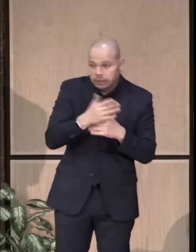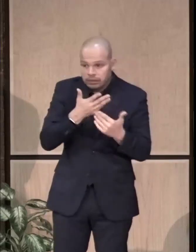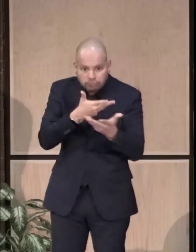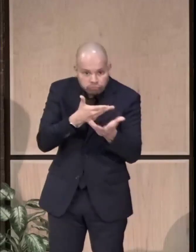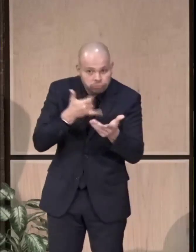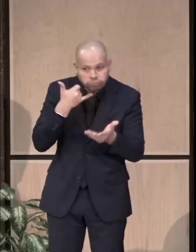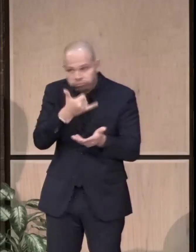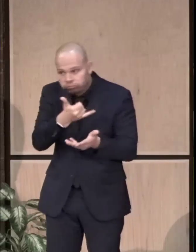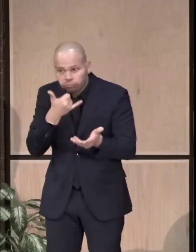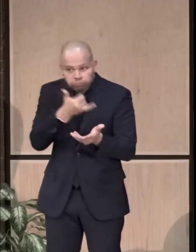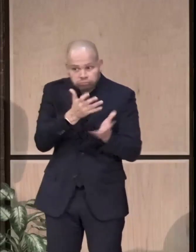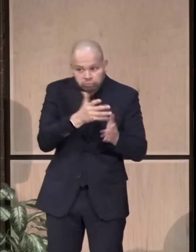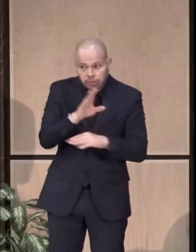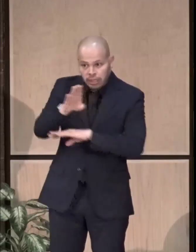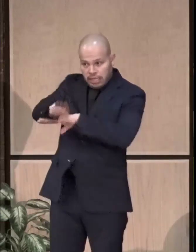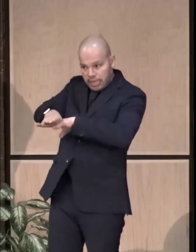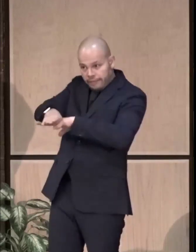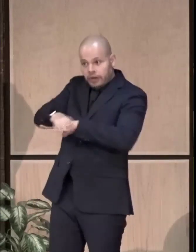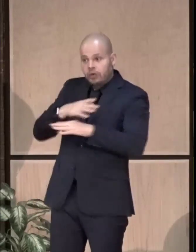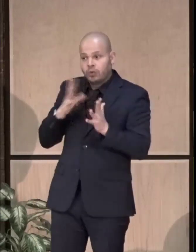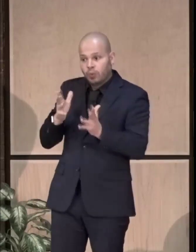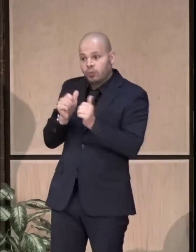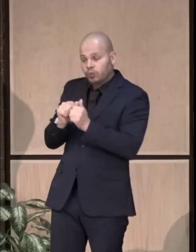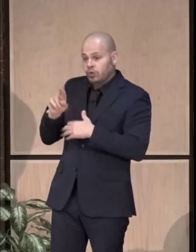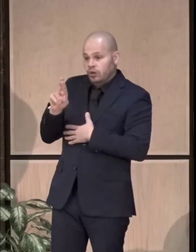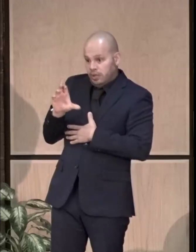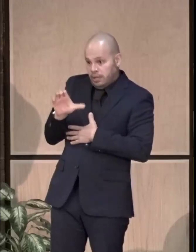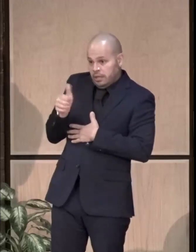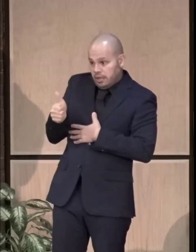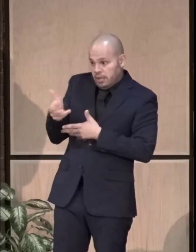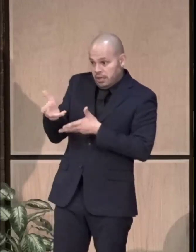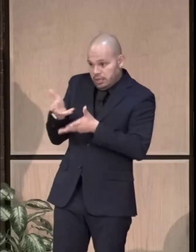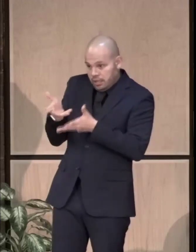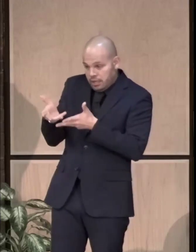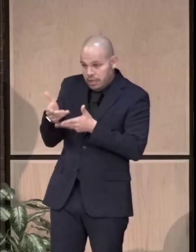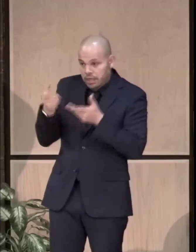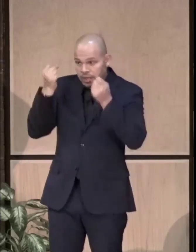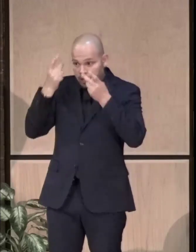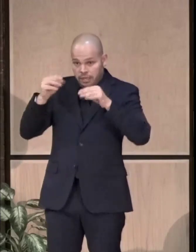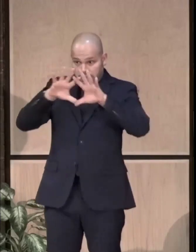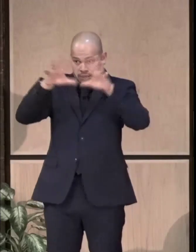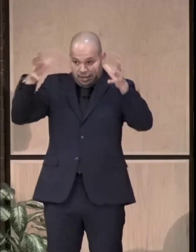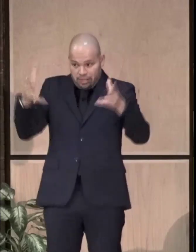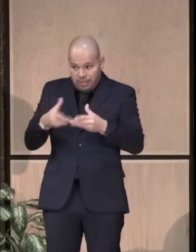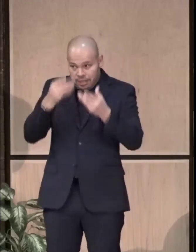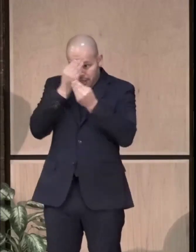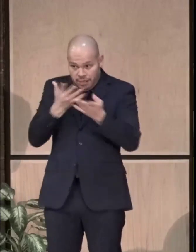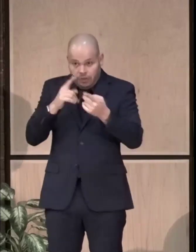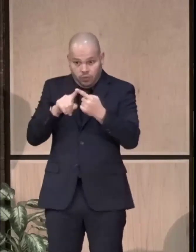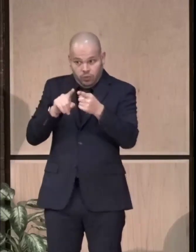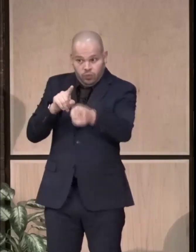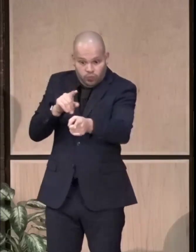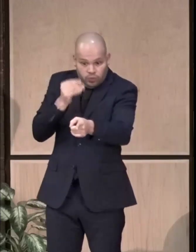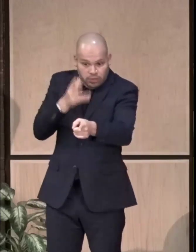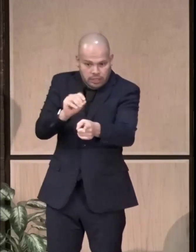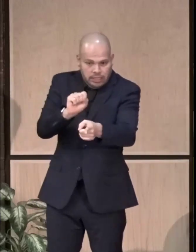Card that afternoon on the 15th. So I was just providing them what I knew at that